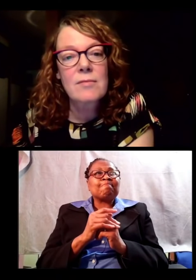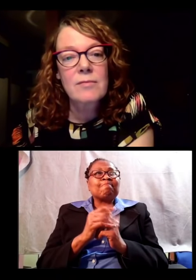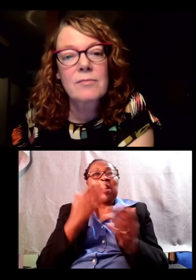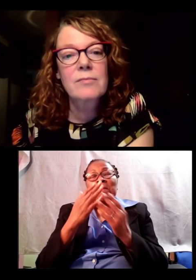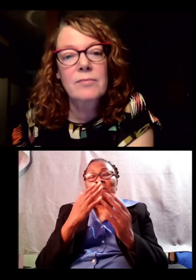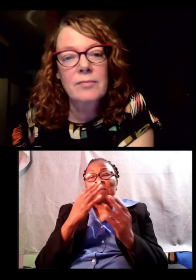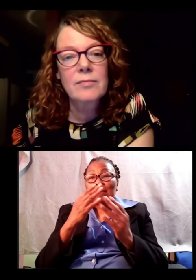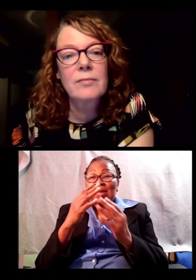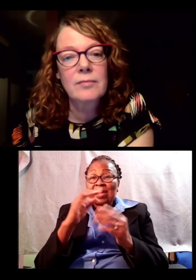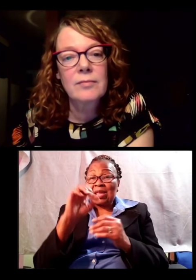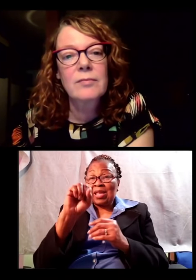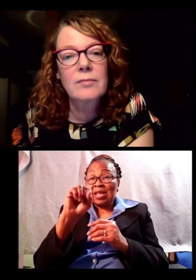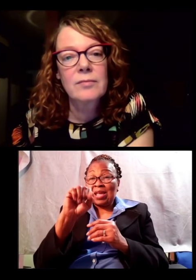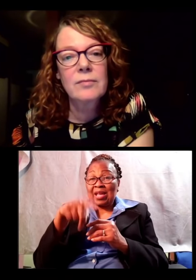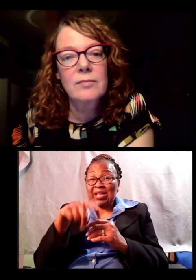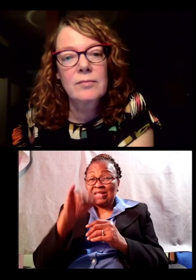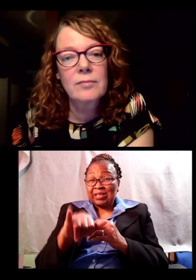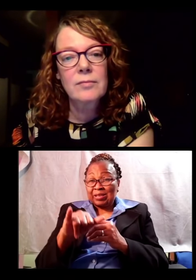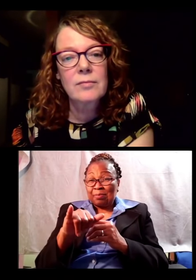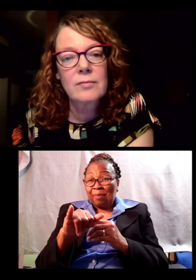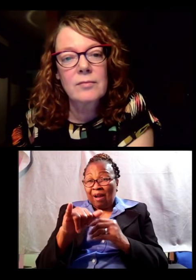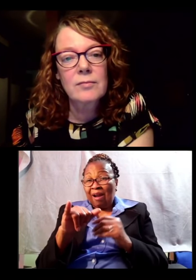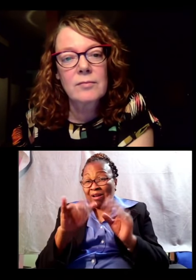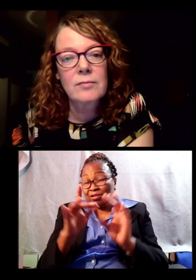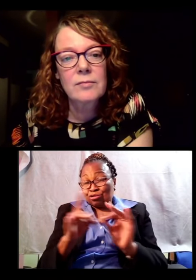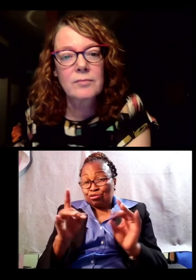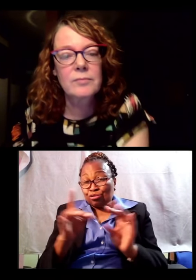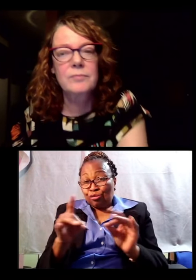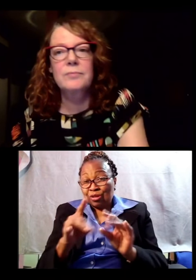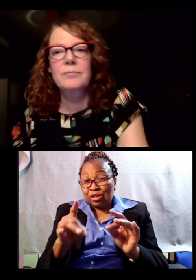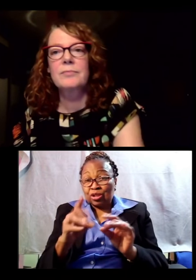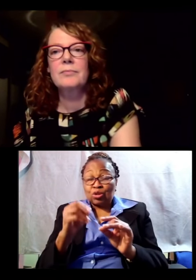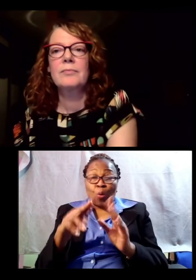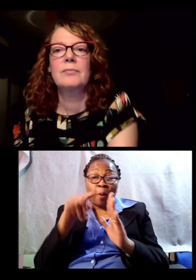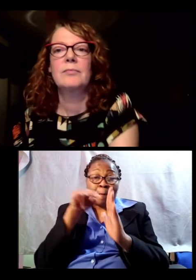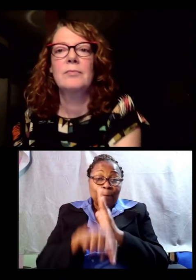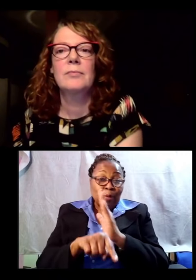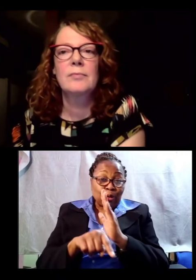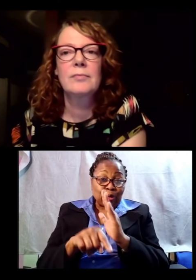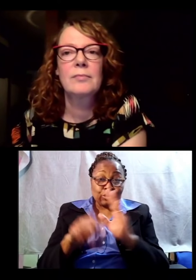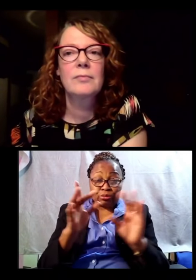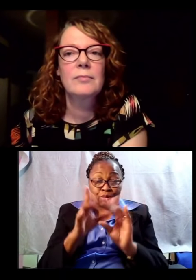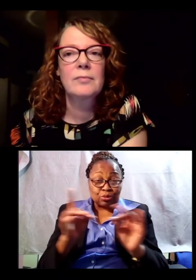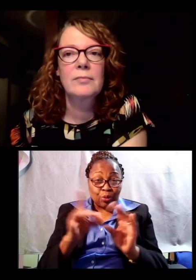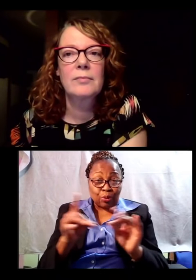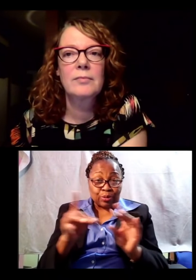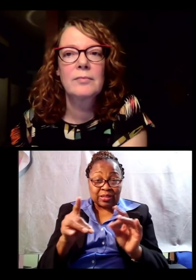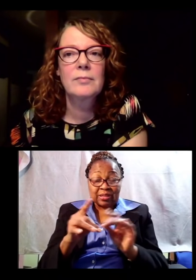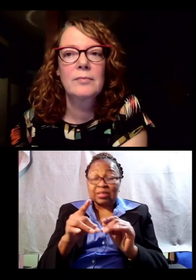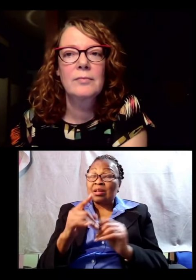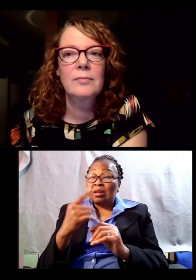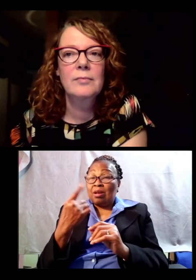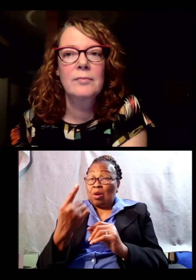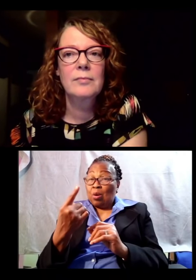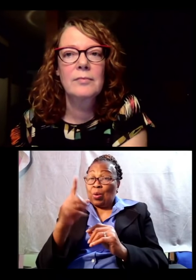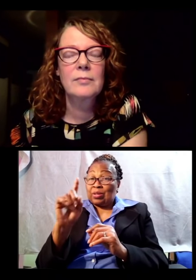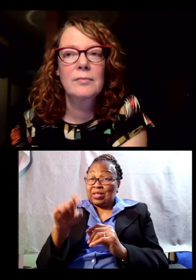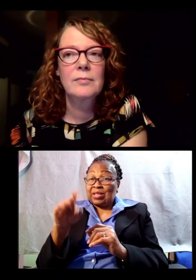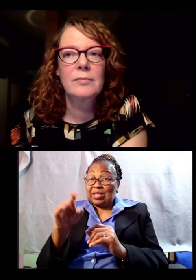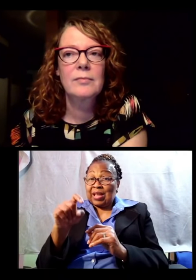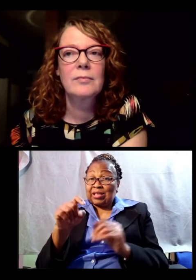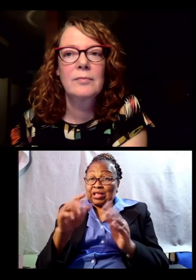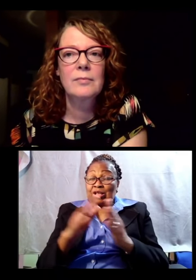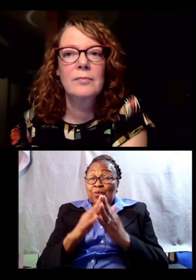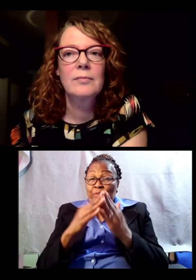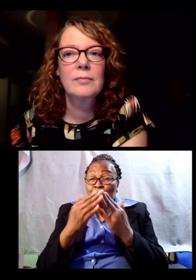thrillers. So one of the necessary books of the 20th century to me, anybody who wants to